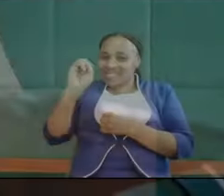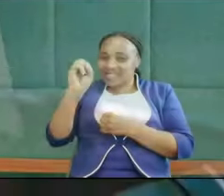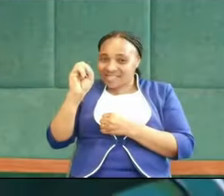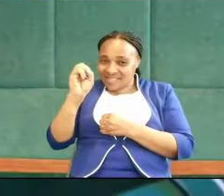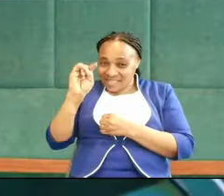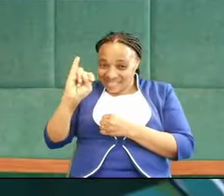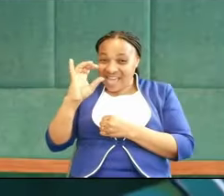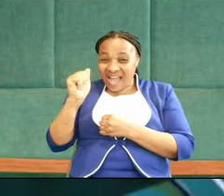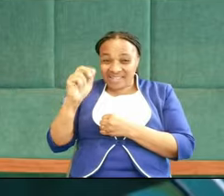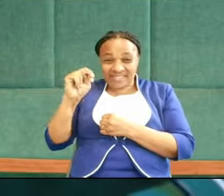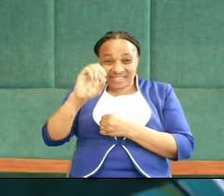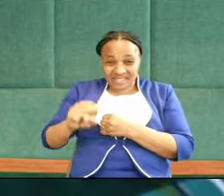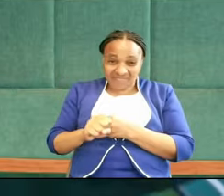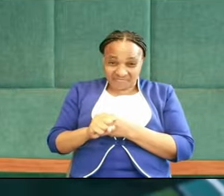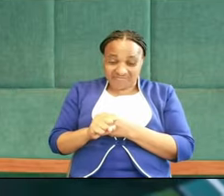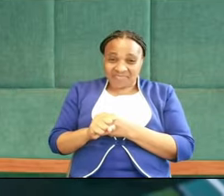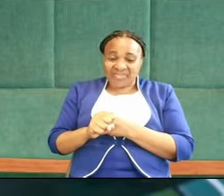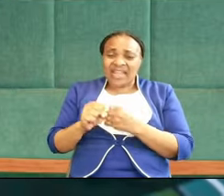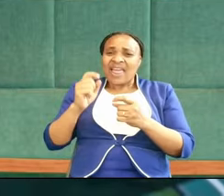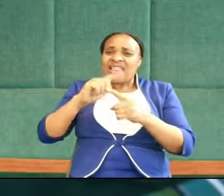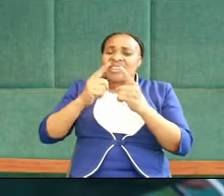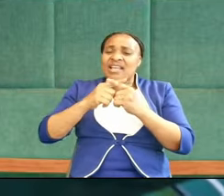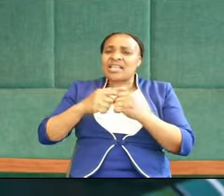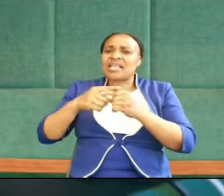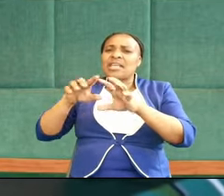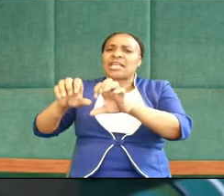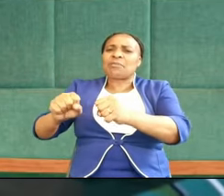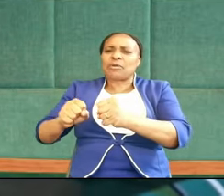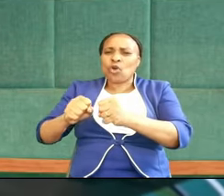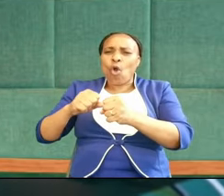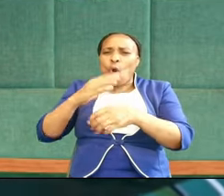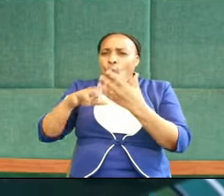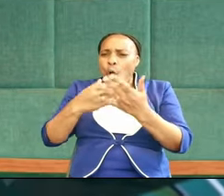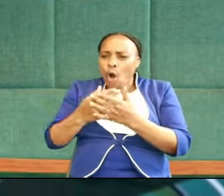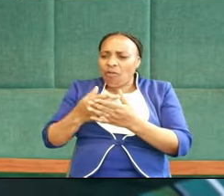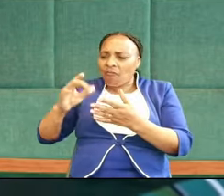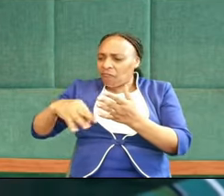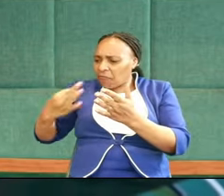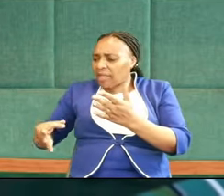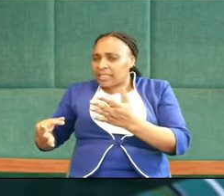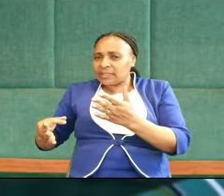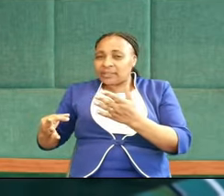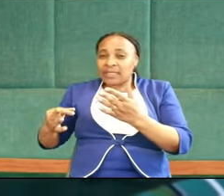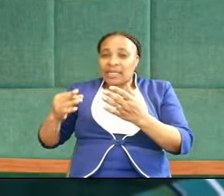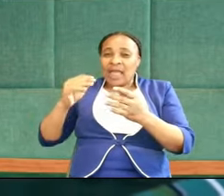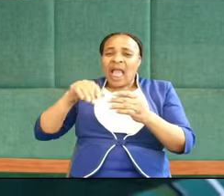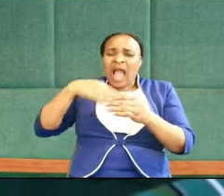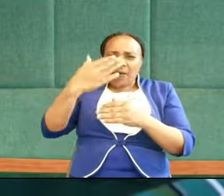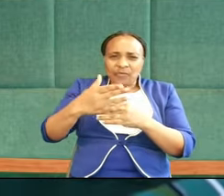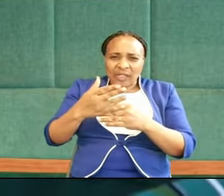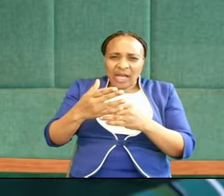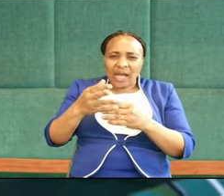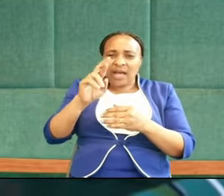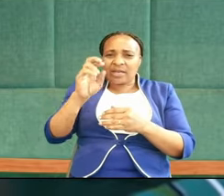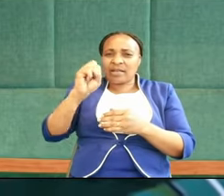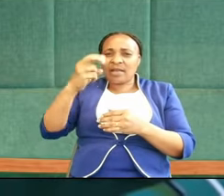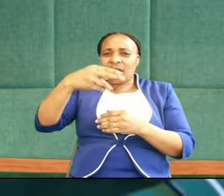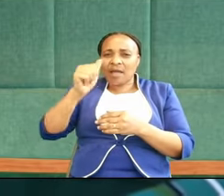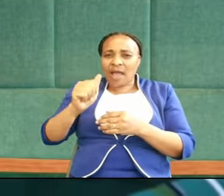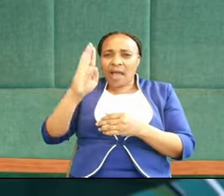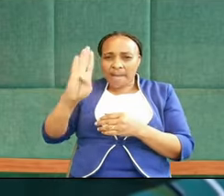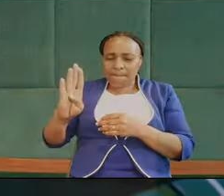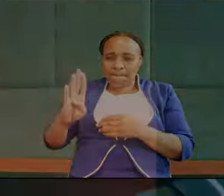after which things? After the Syrians again were defeated. After which things? After Ahab's treaty